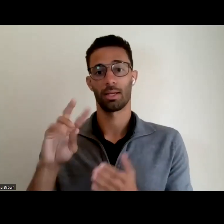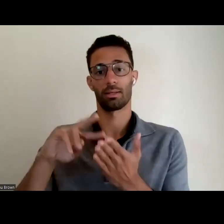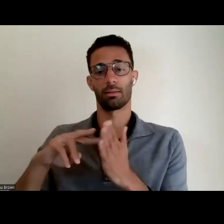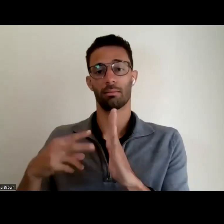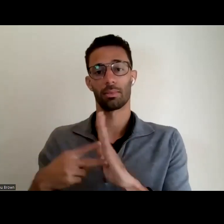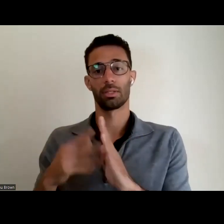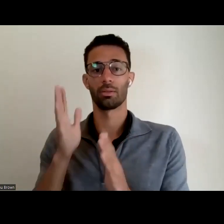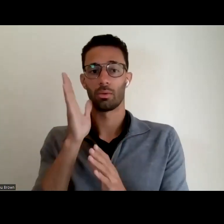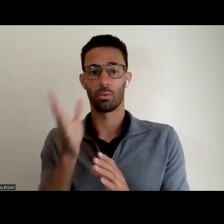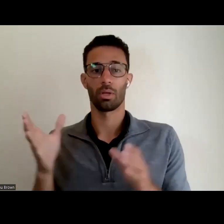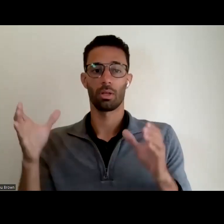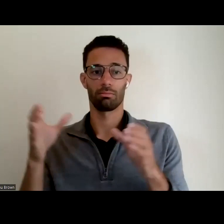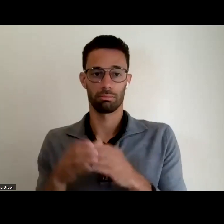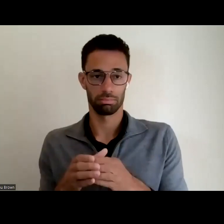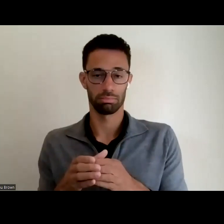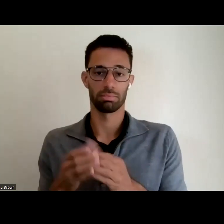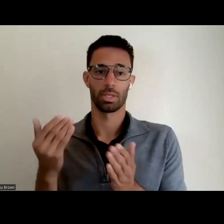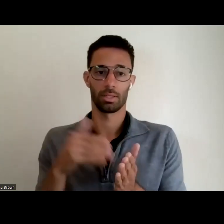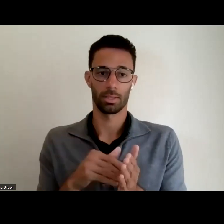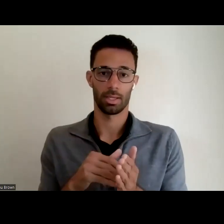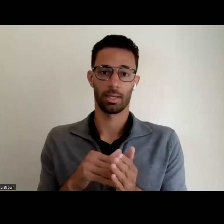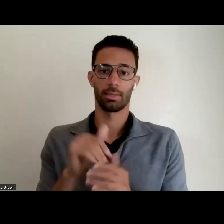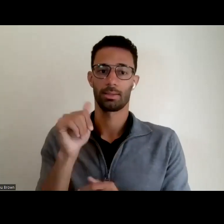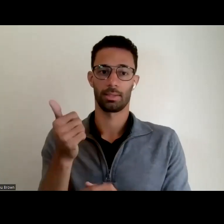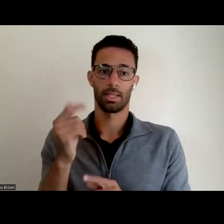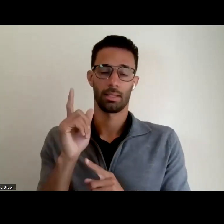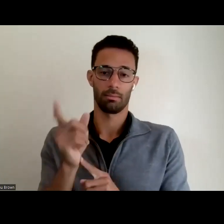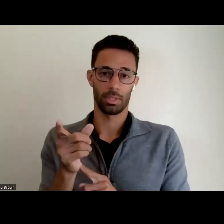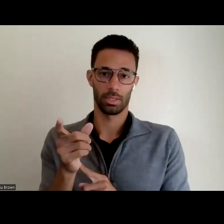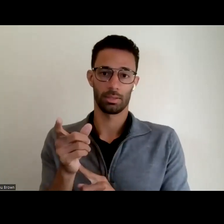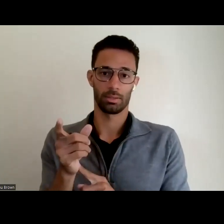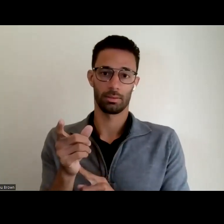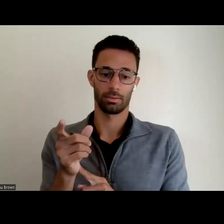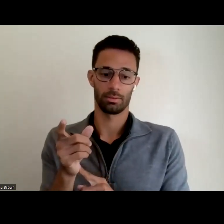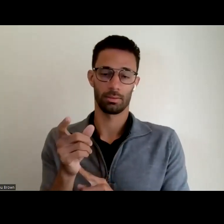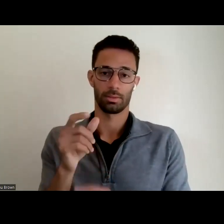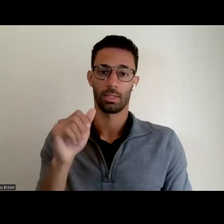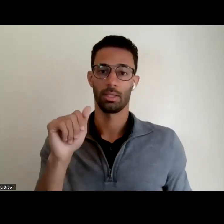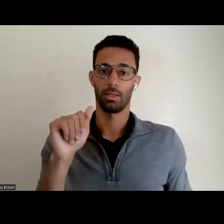will reconvene in 10 minutes time, which is a